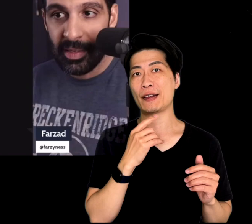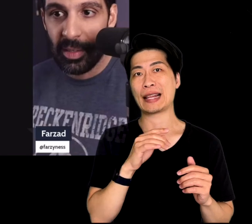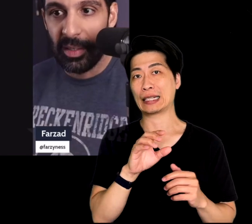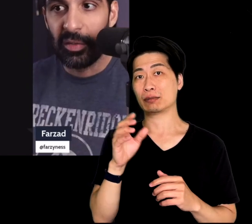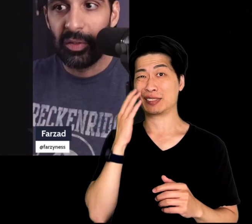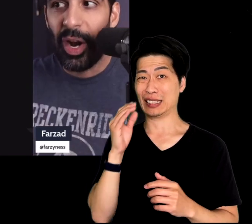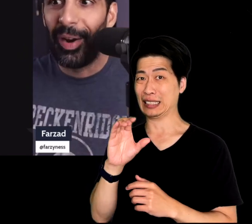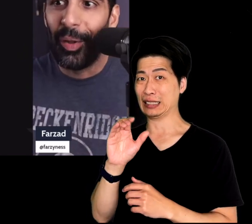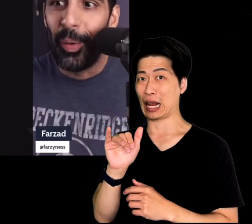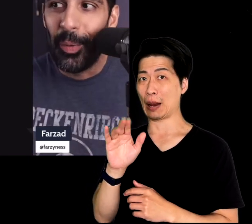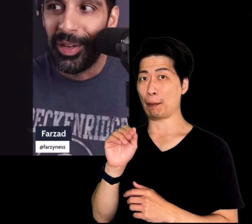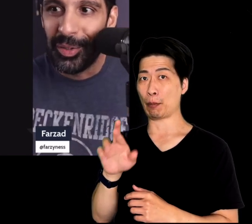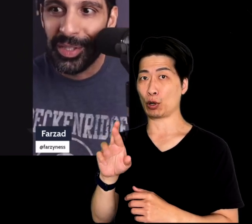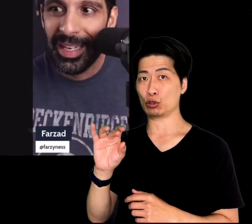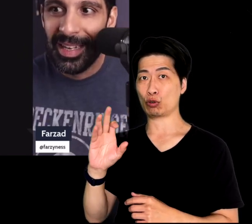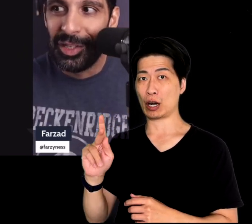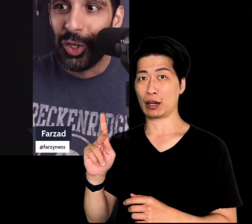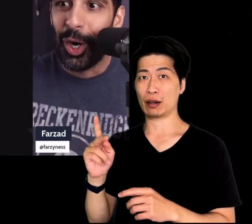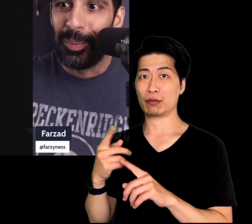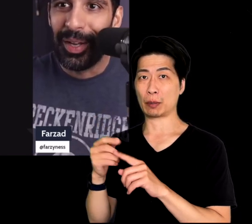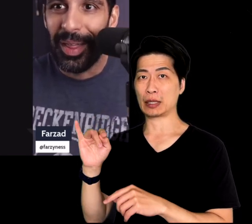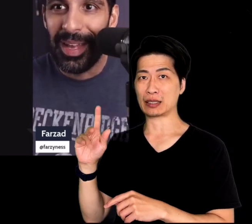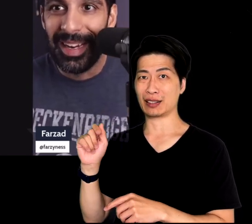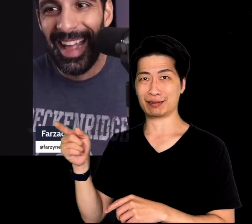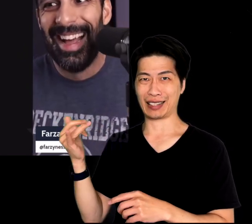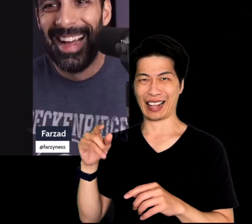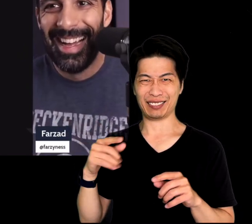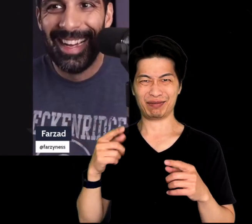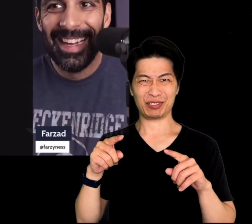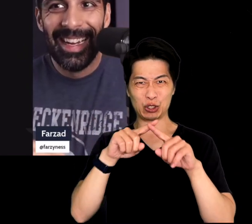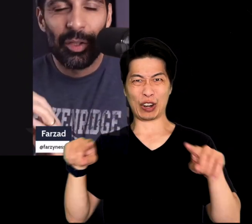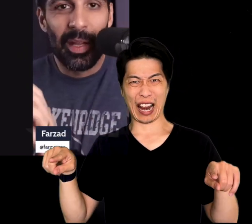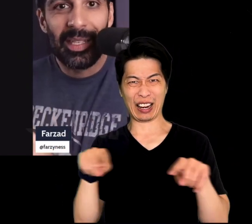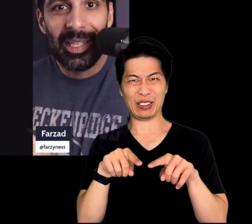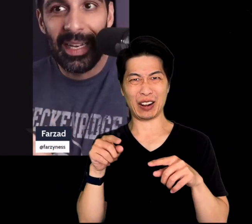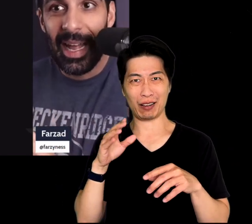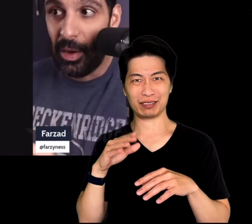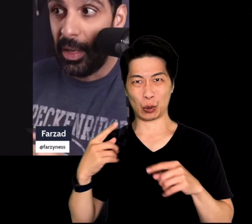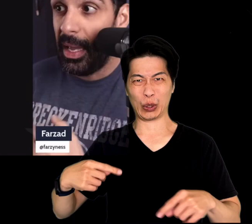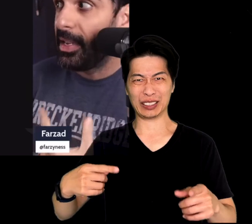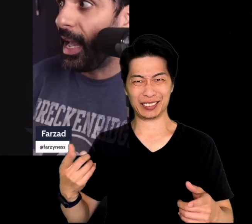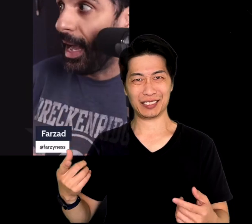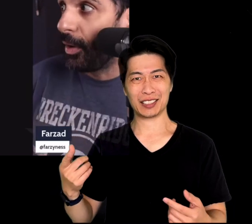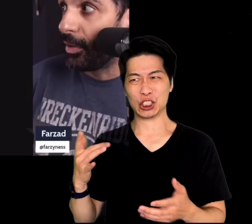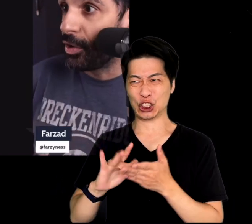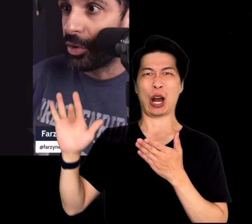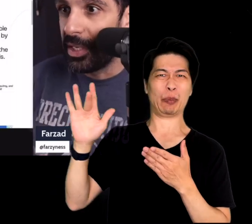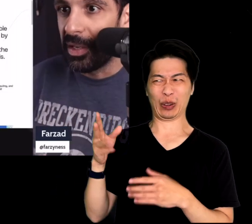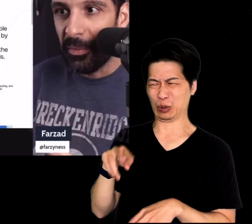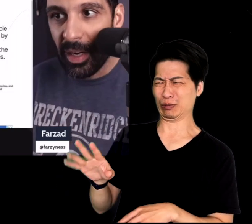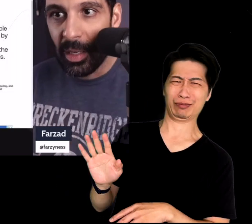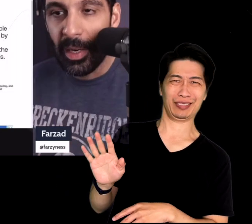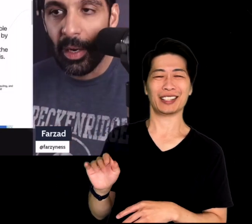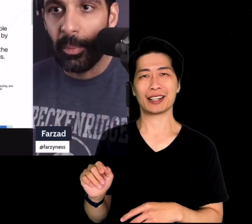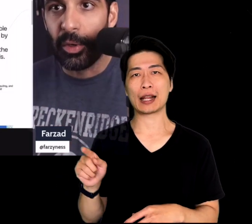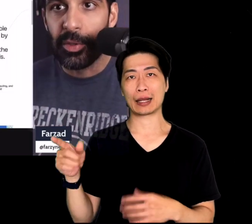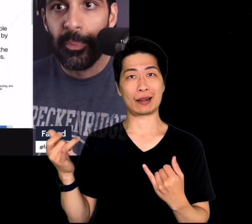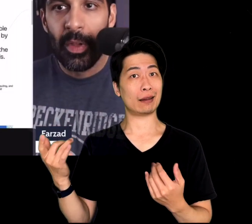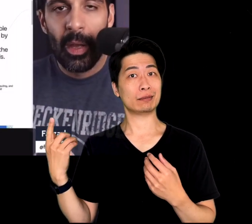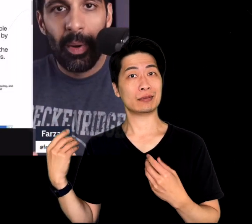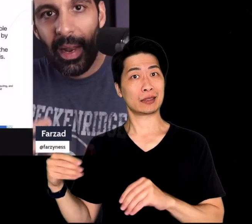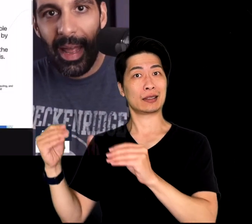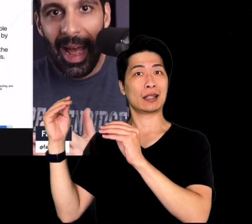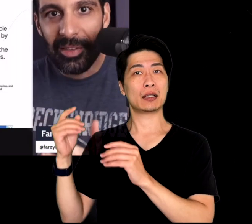from Tesla, this triangle on wheels, this sharp looking thing. So this thing now is out on the streets in very limited